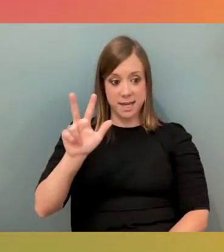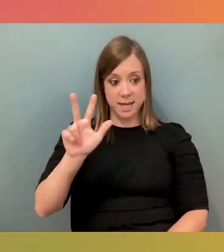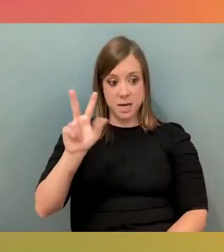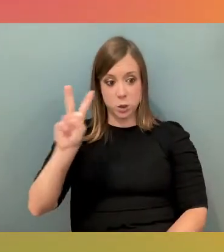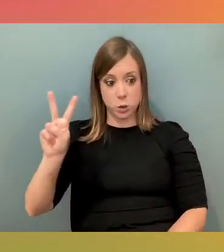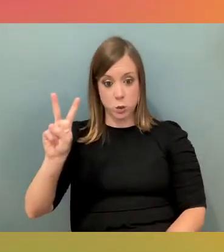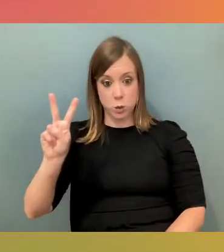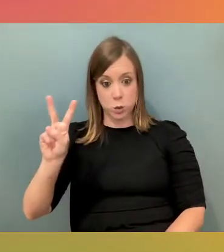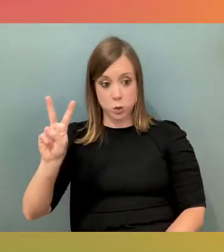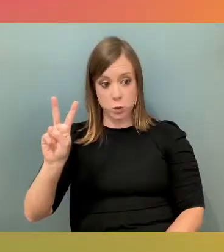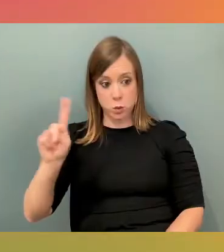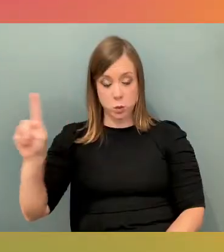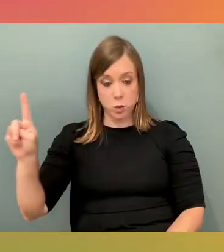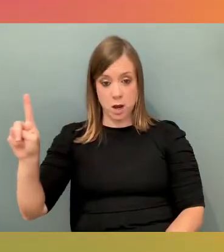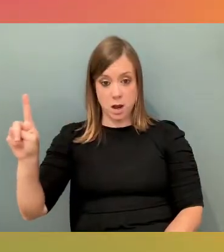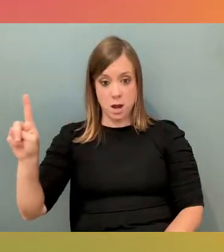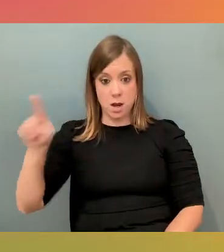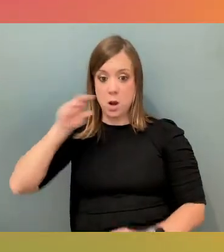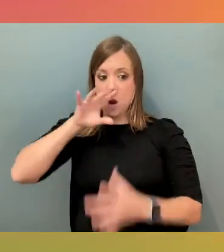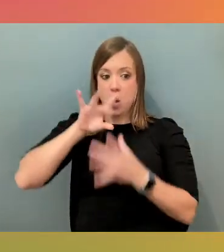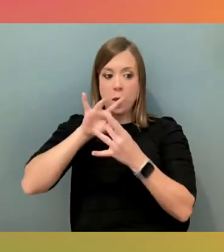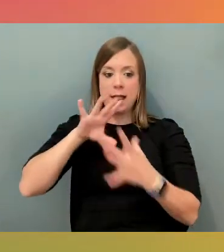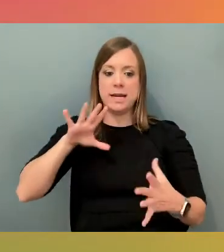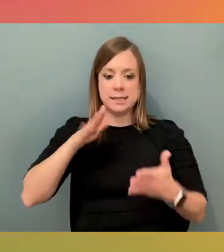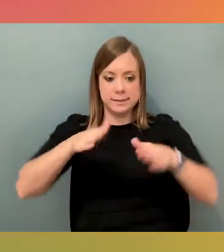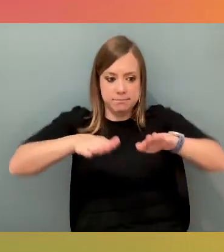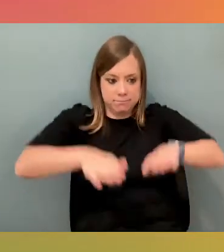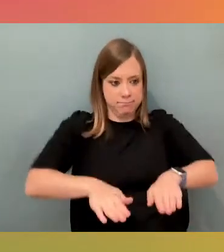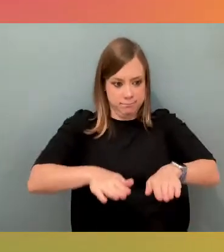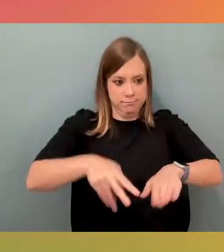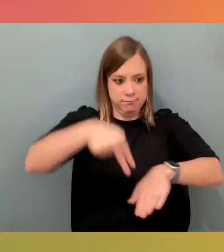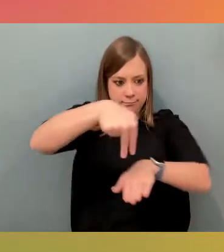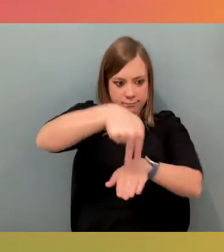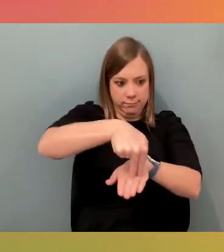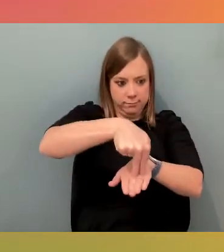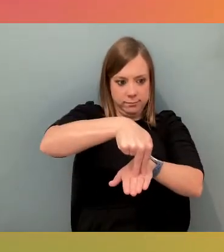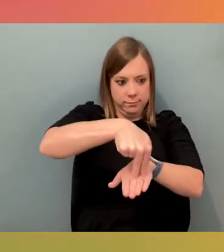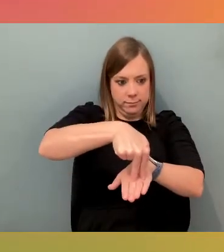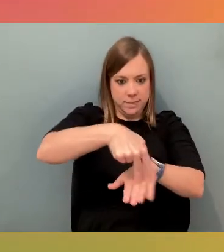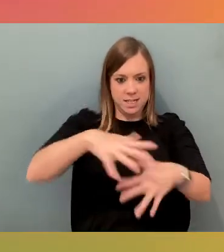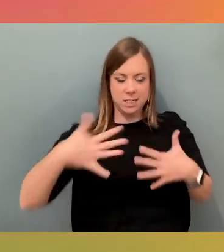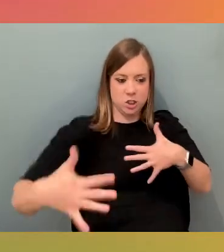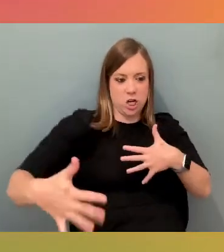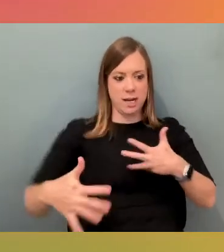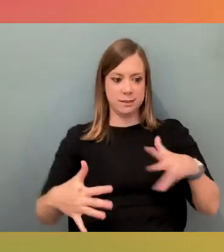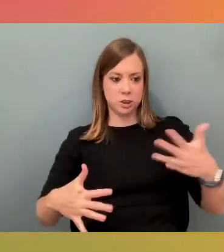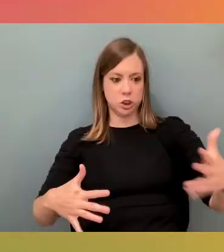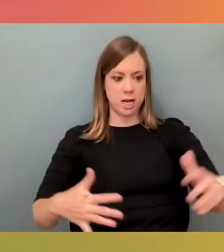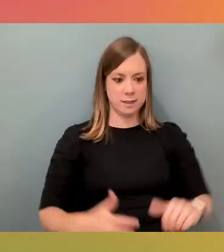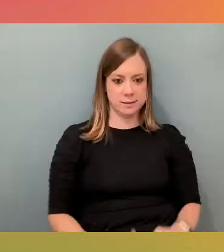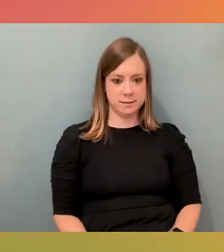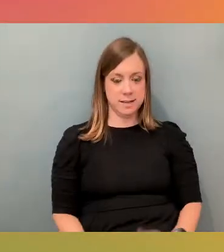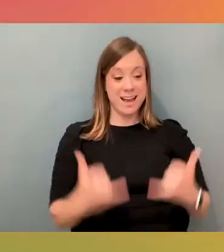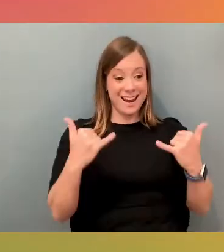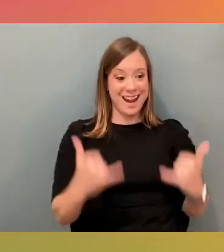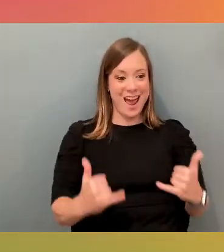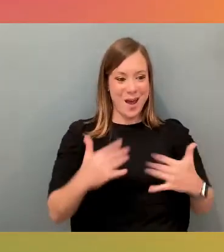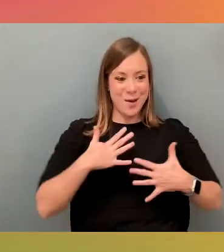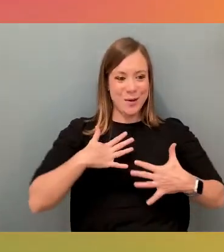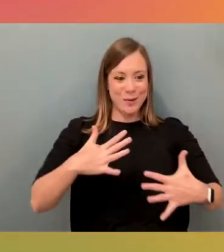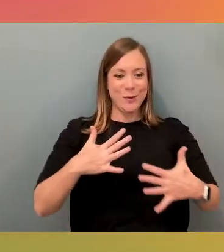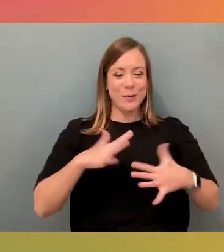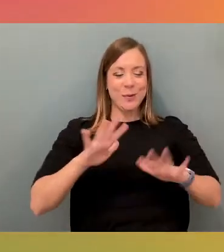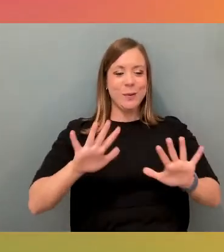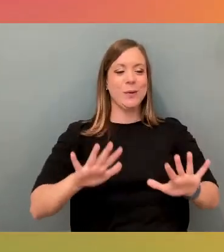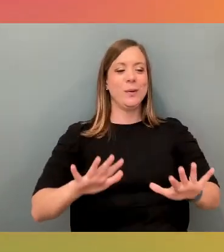2, 1. Nicely done. Shake it out. We're going to start our cool down. So